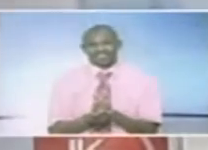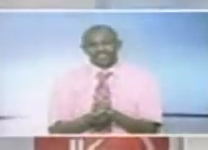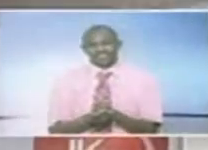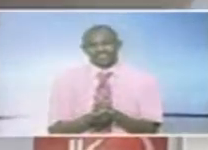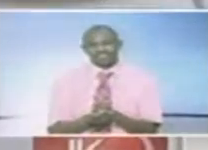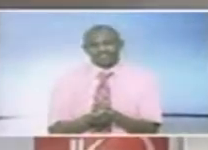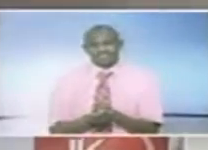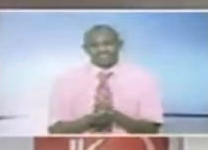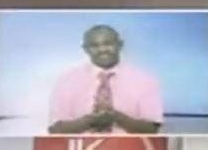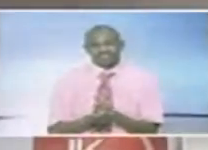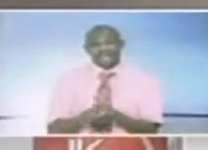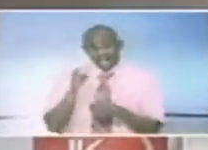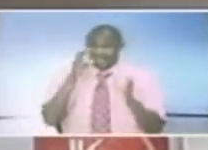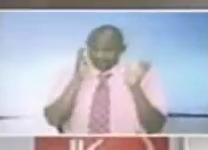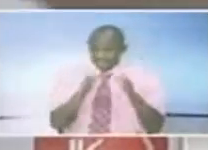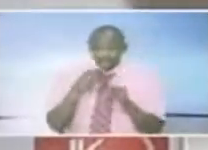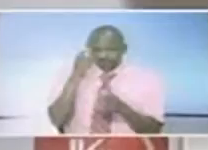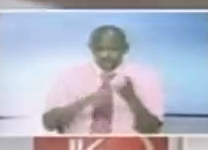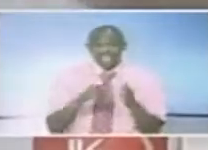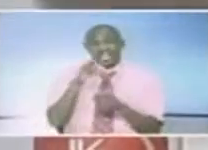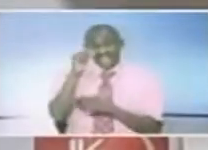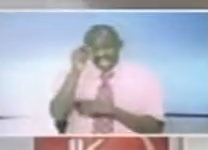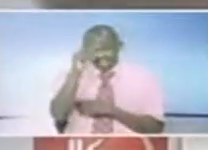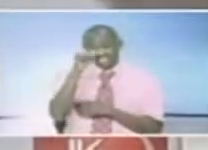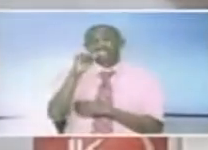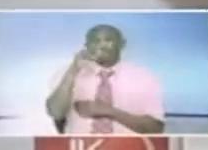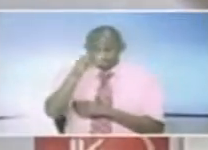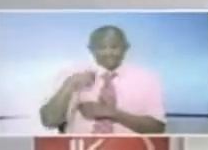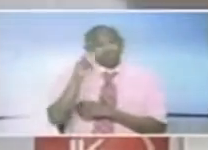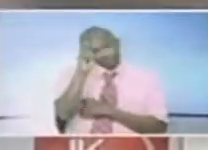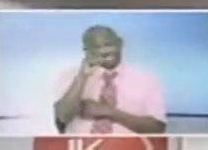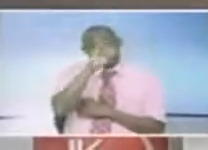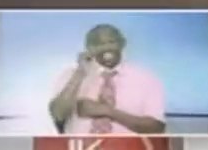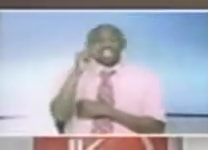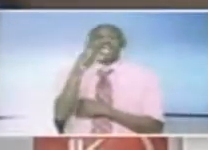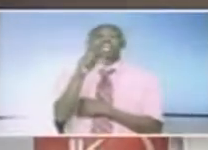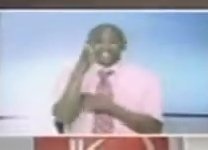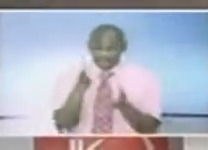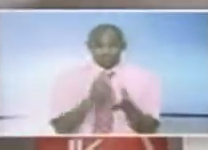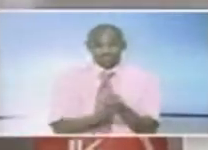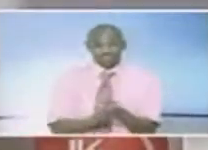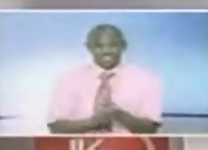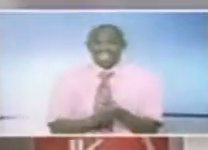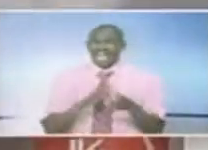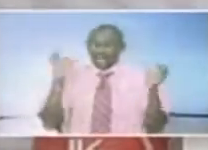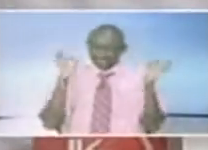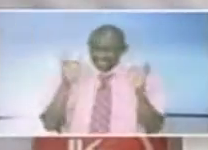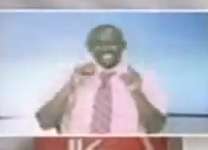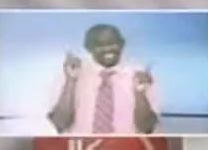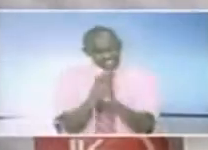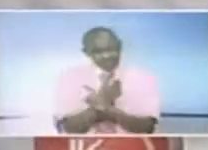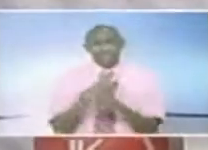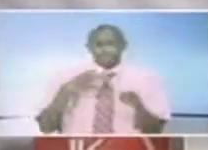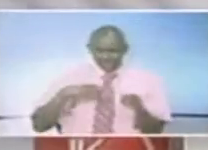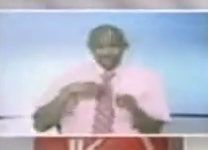Yeah. Mbindi Okimanthi says, Larry Madowo, you should be watching JKL. He should. Amazing, differently